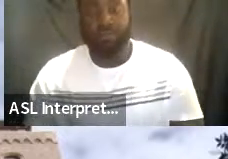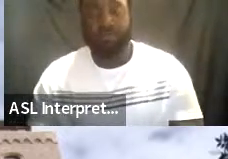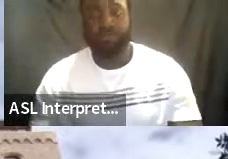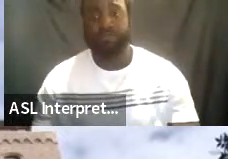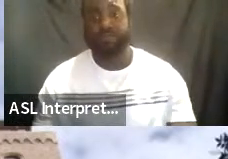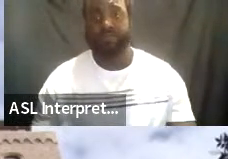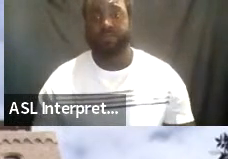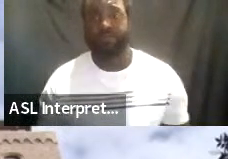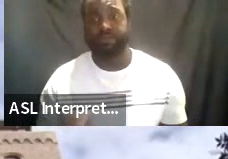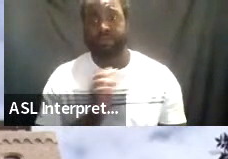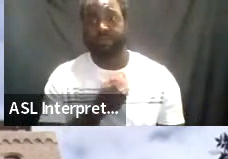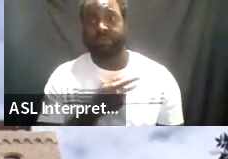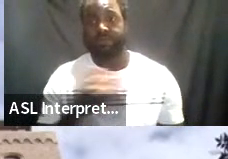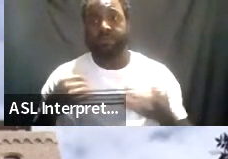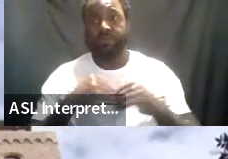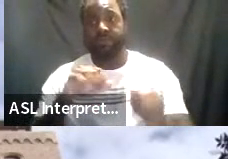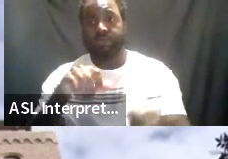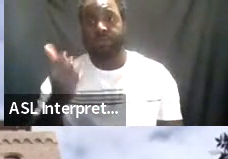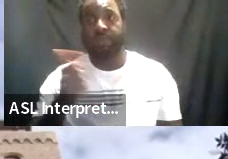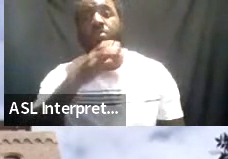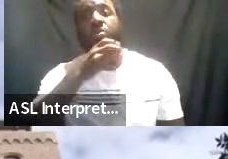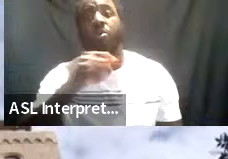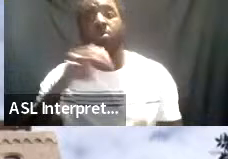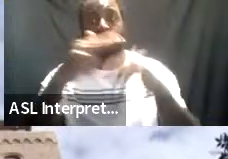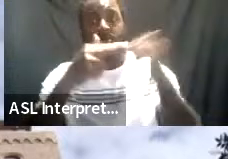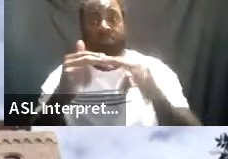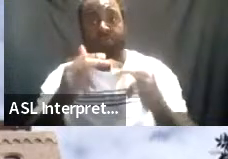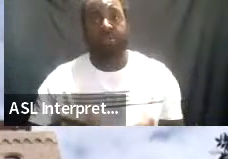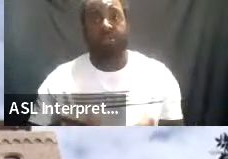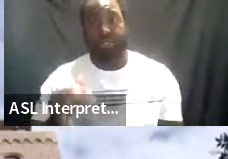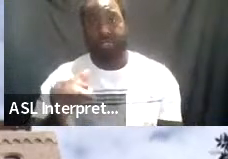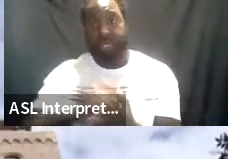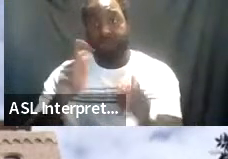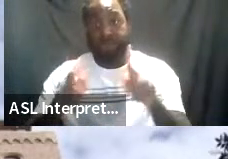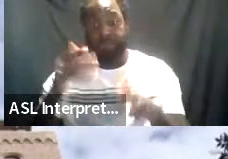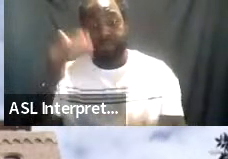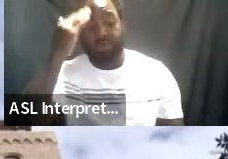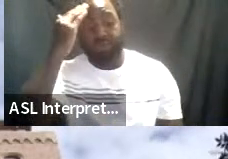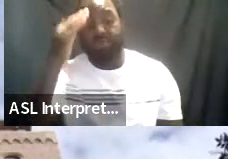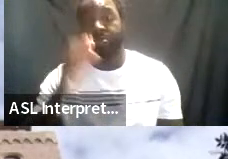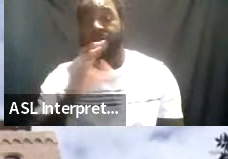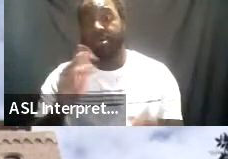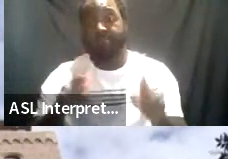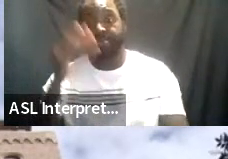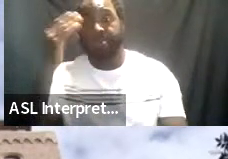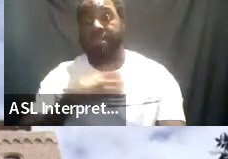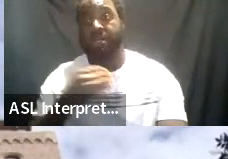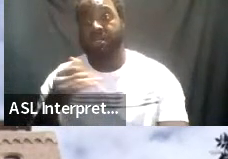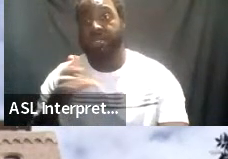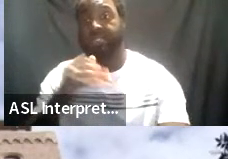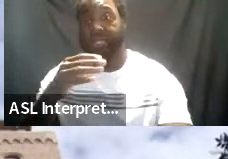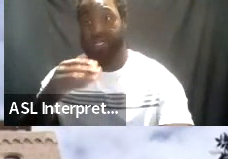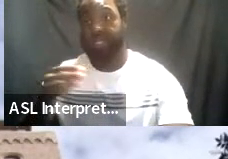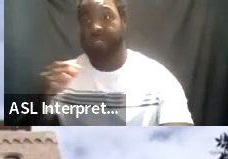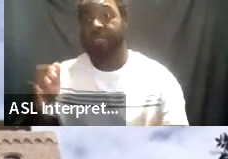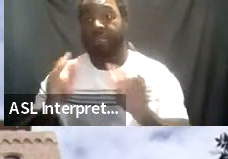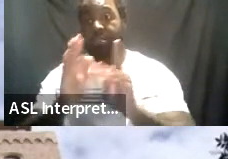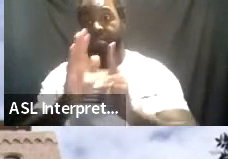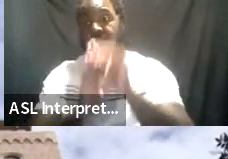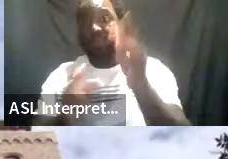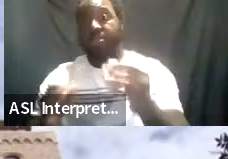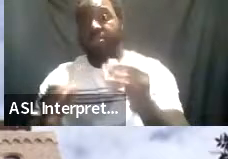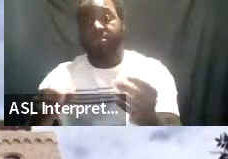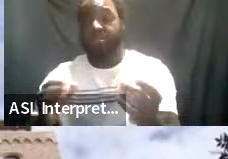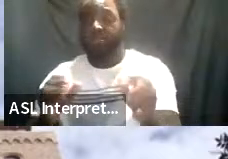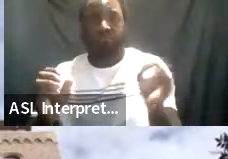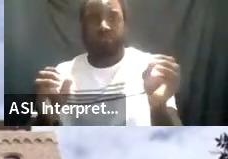Here we have another old building form that people know and that people like. It's a development full of